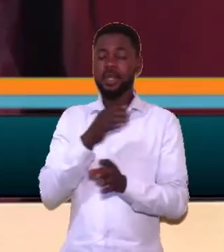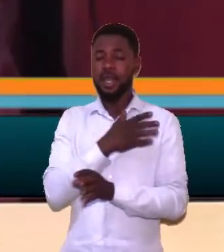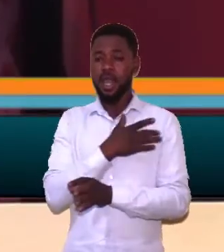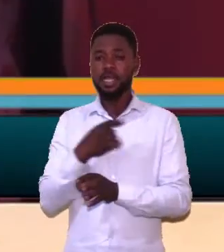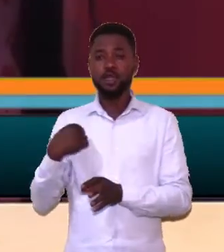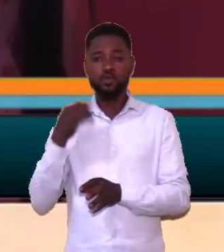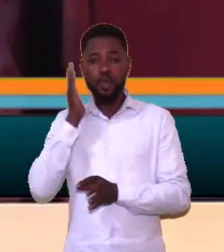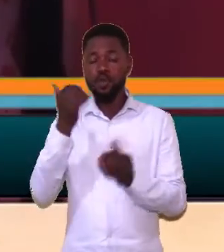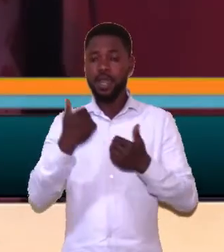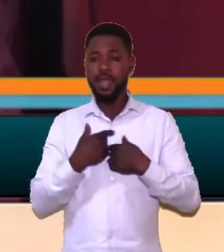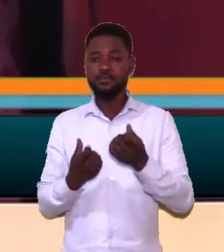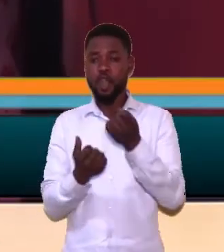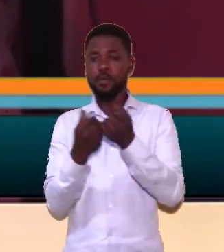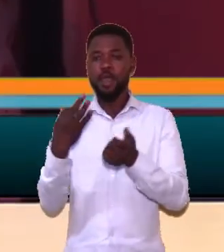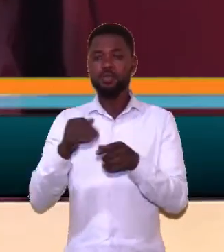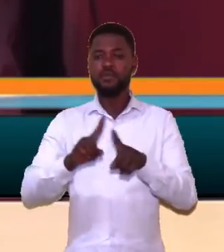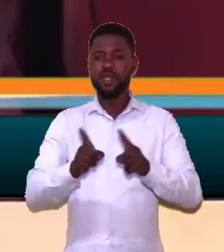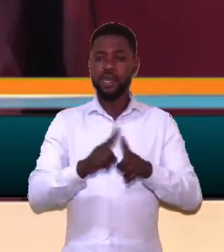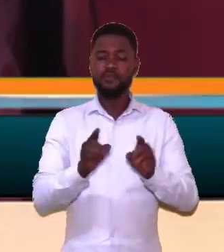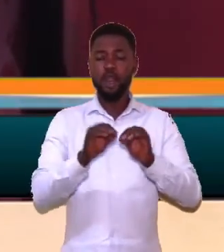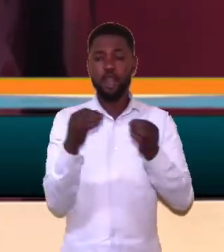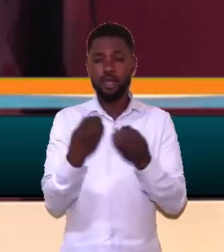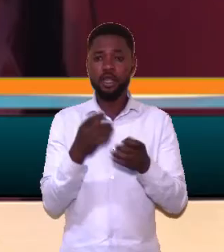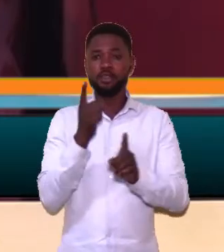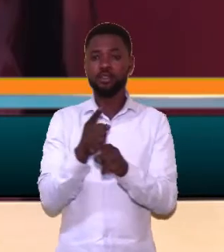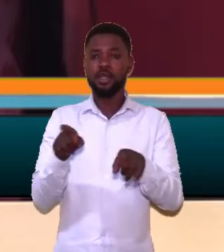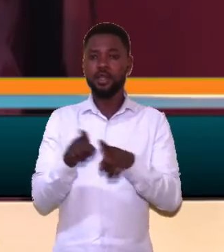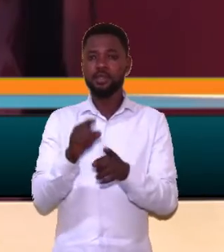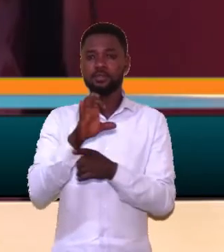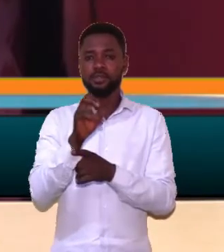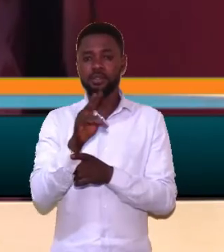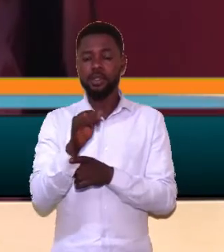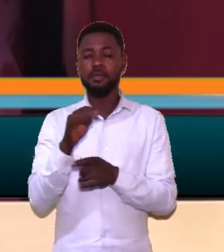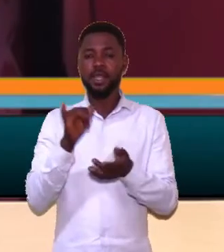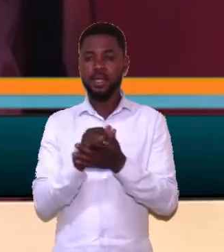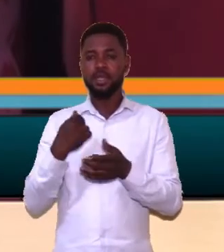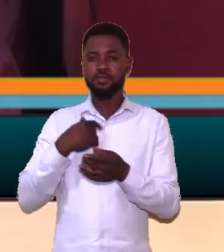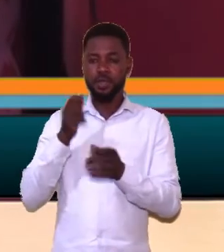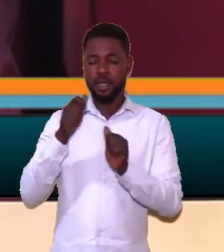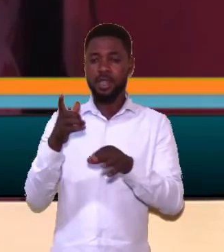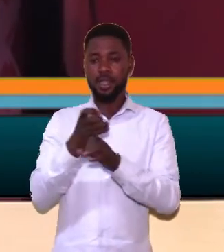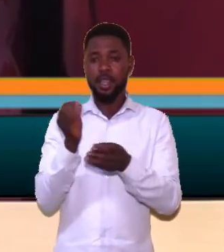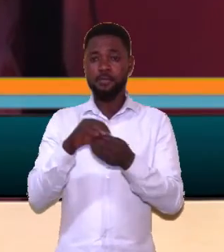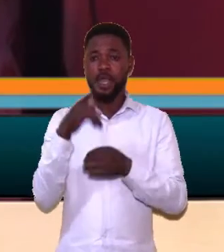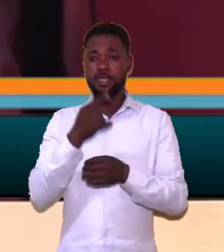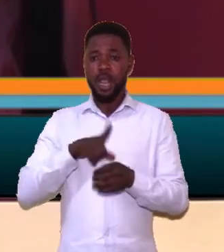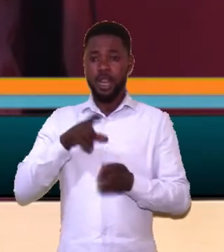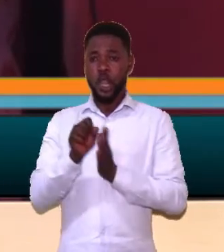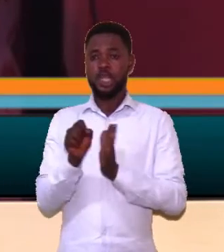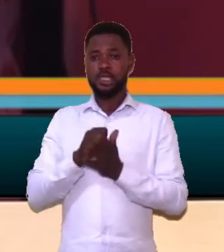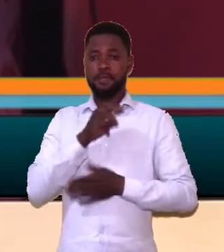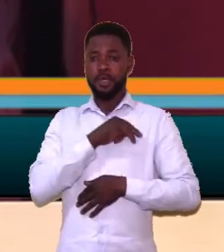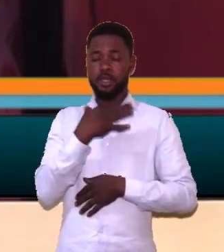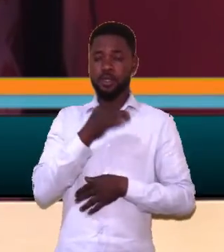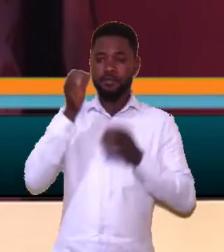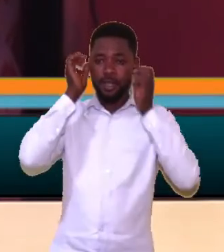going to be activity packed, and we have support of various organizations, and just like the CCO, that will make it more fun.